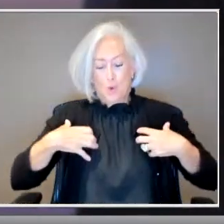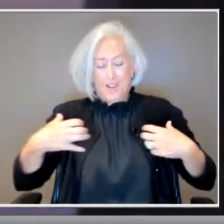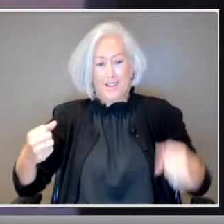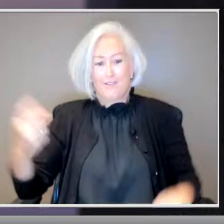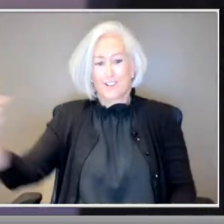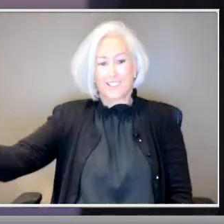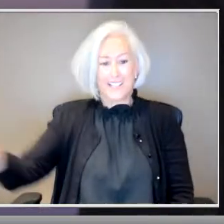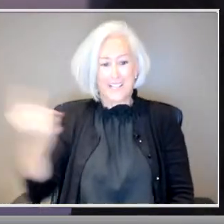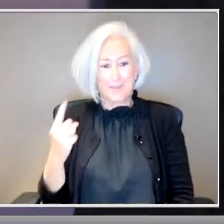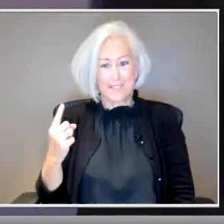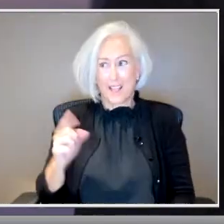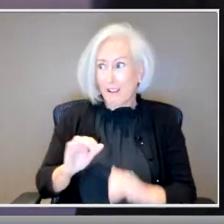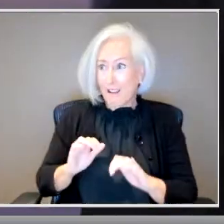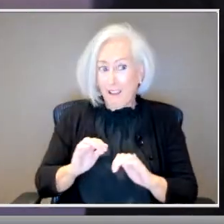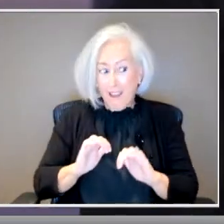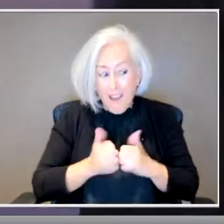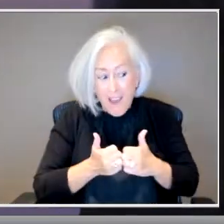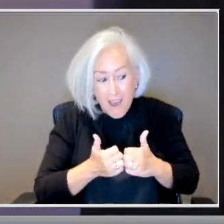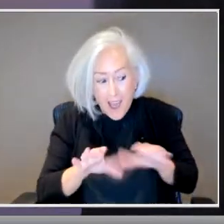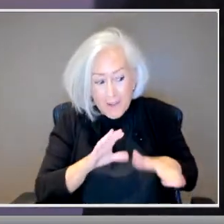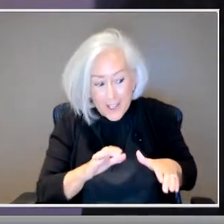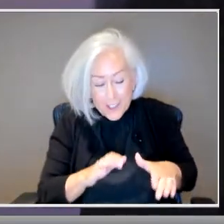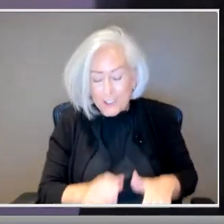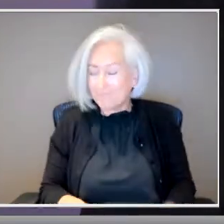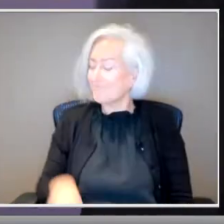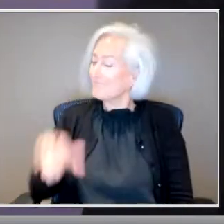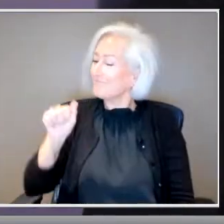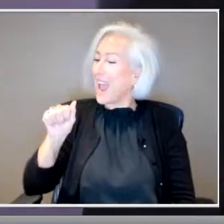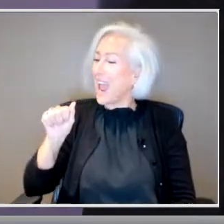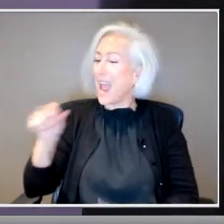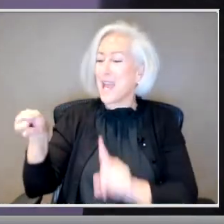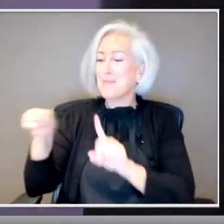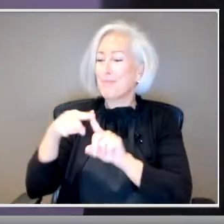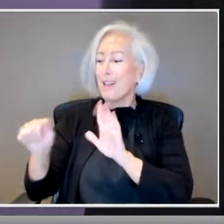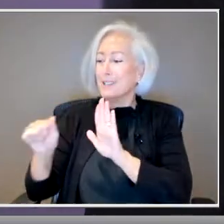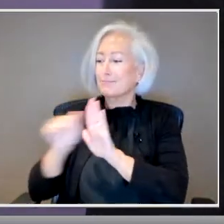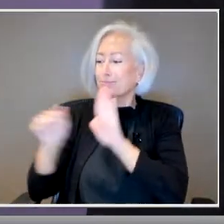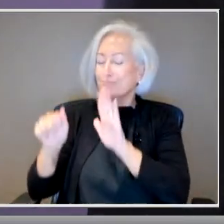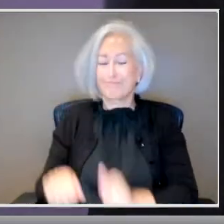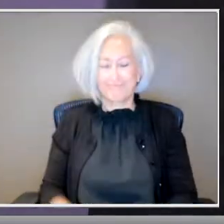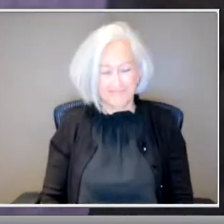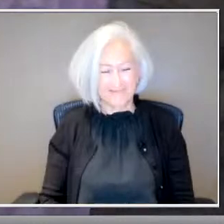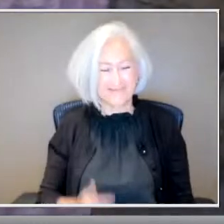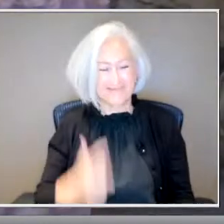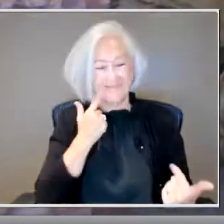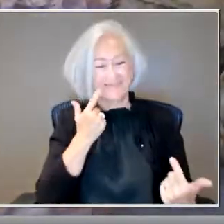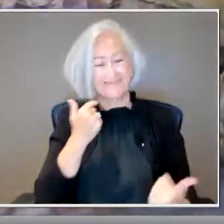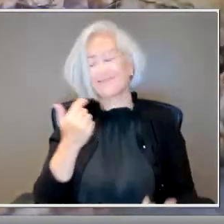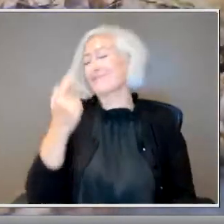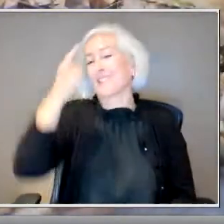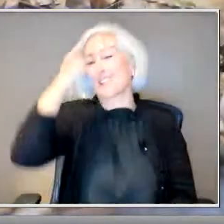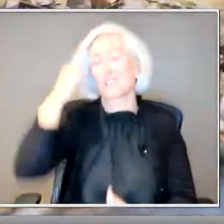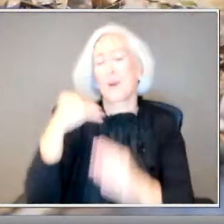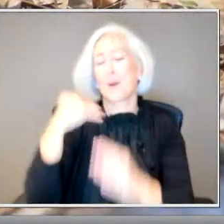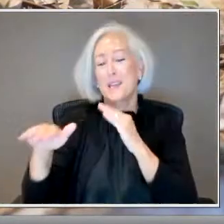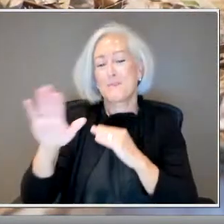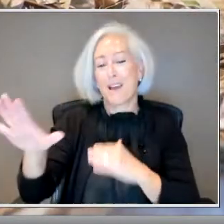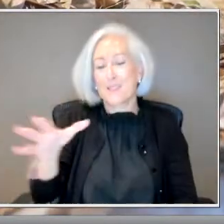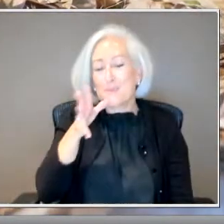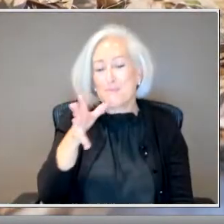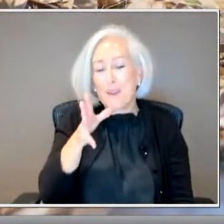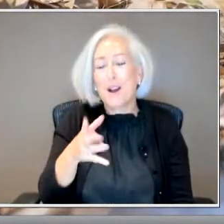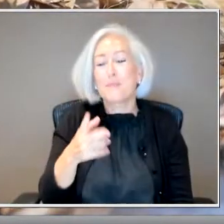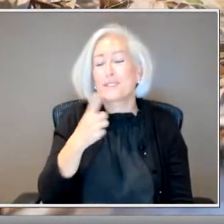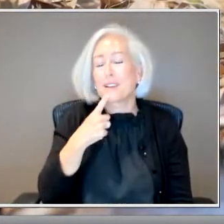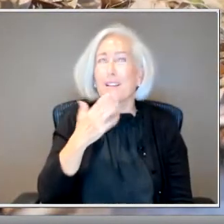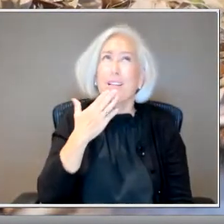do? I said, A+. So, and I immediately, you know, emailed his mom and said, thank you so much for